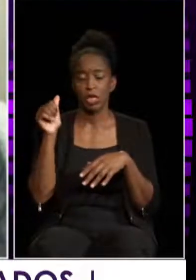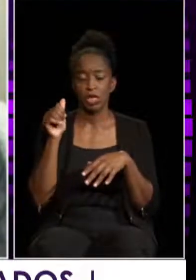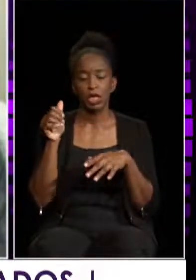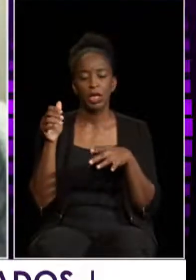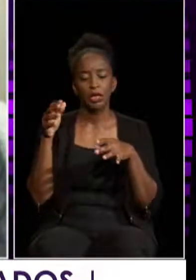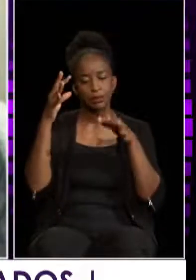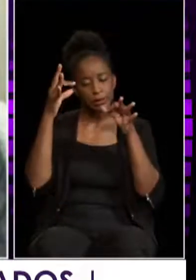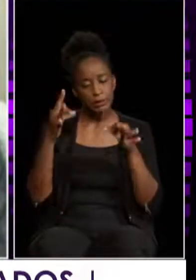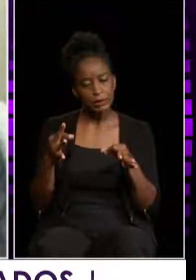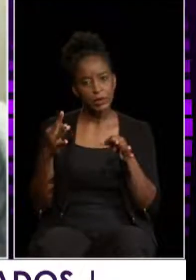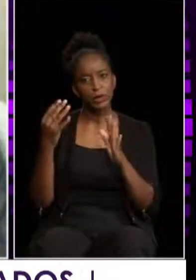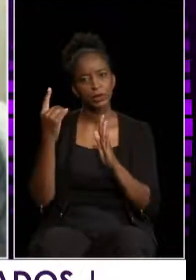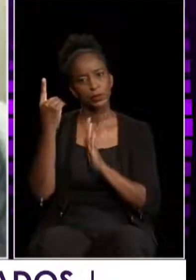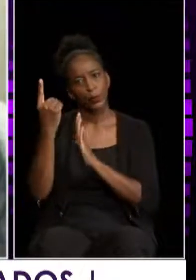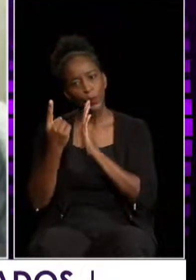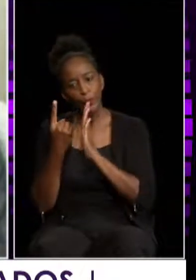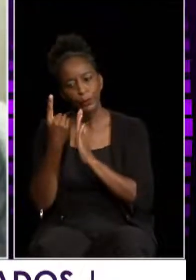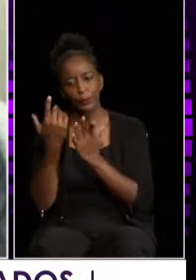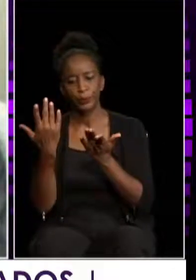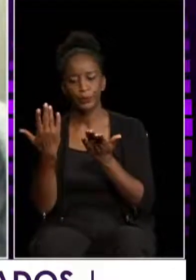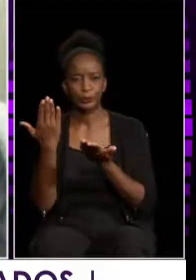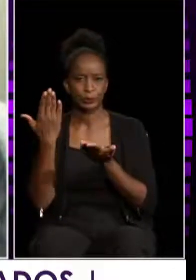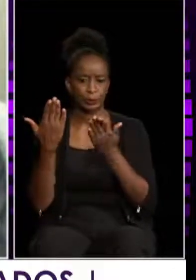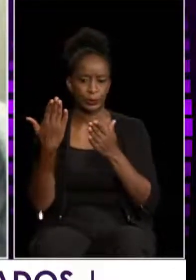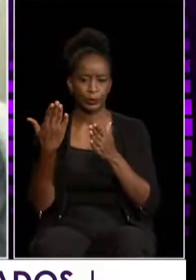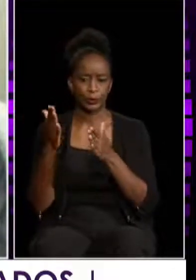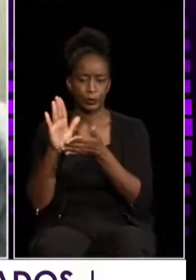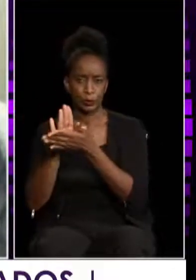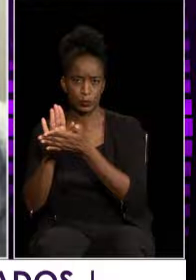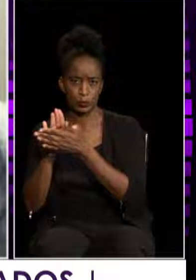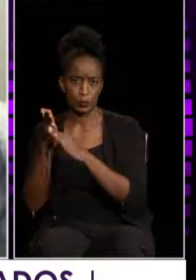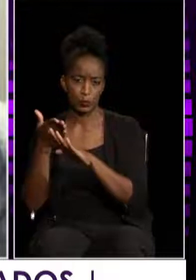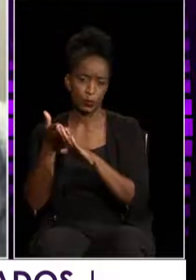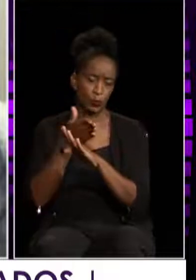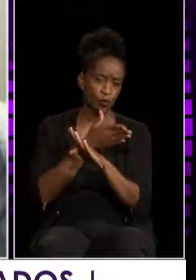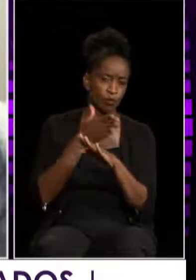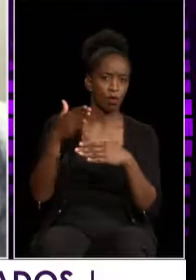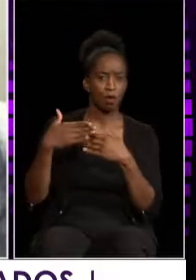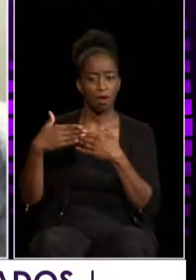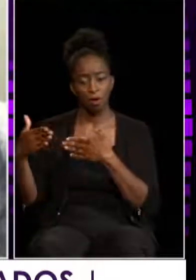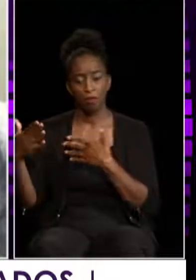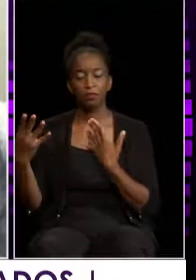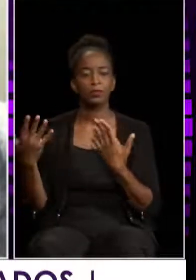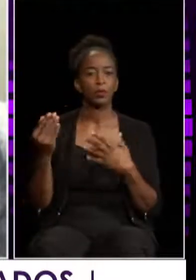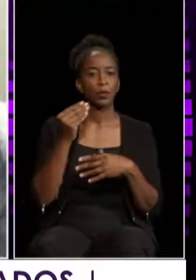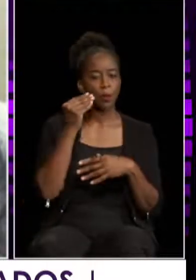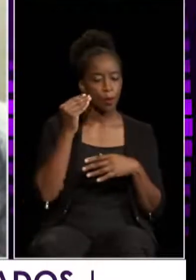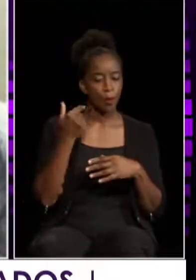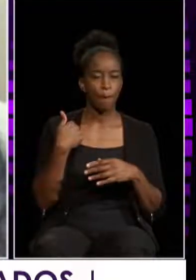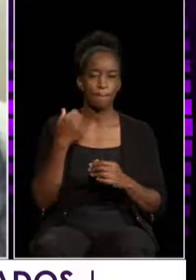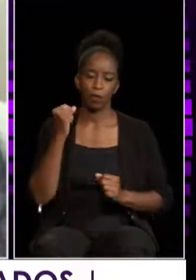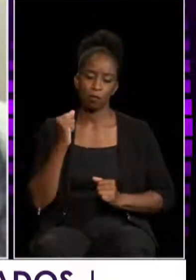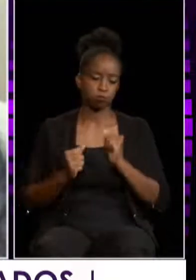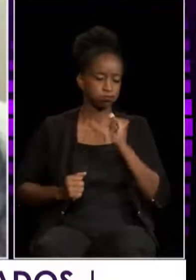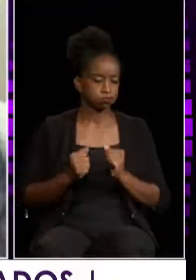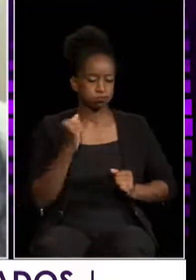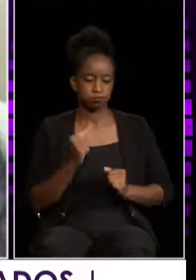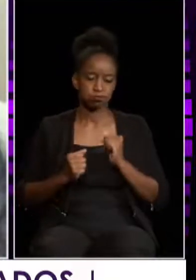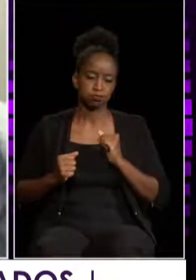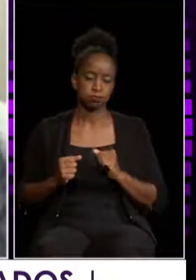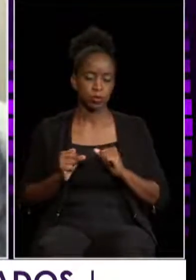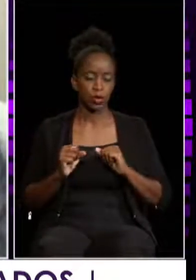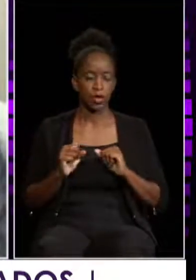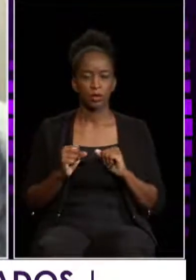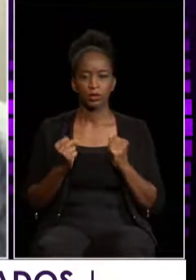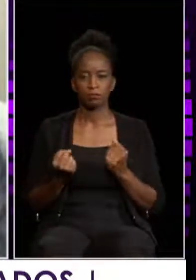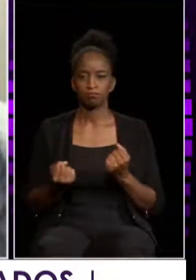school, and just exercise at home and maybe go outside and exercise as well, just to get some fresh air.